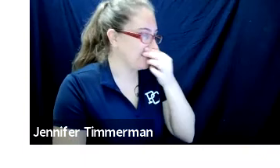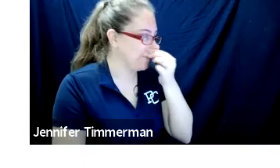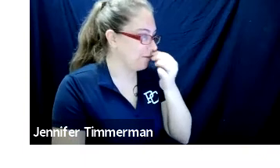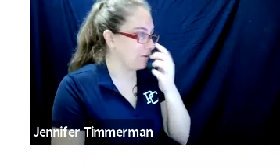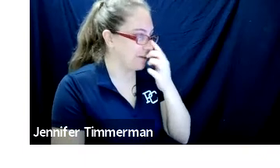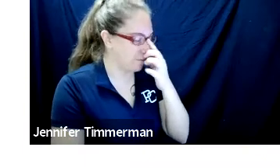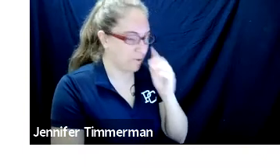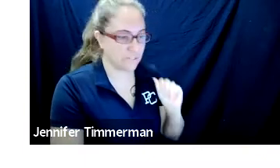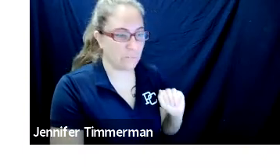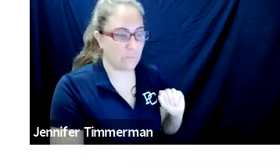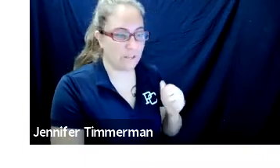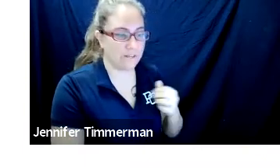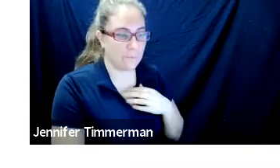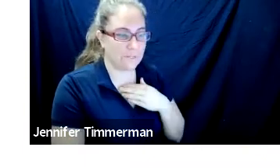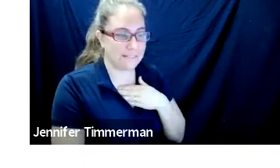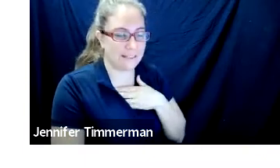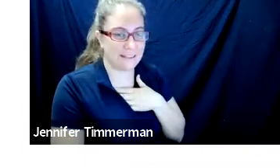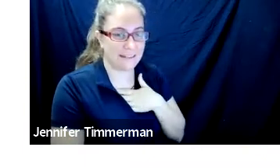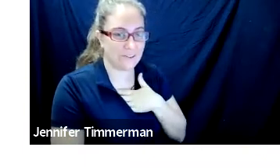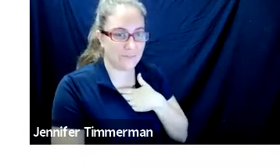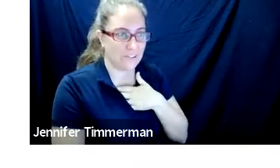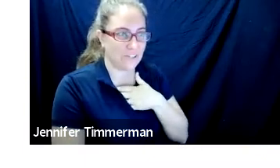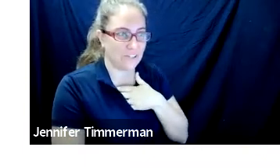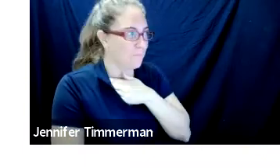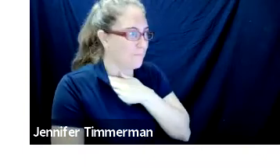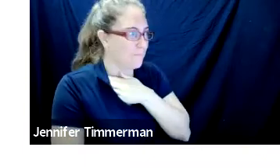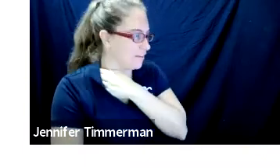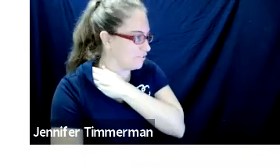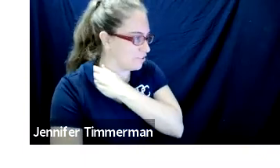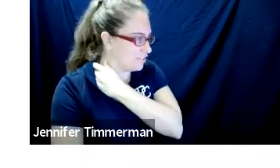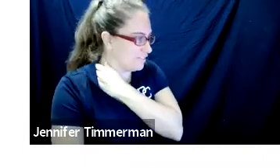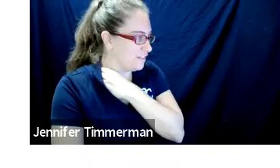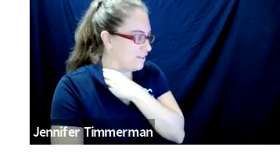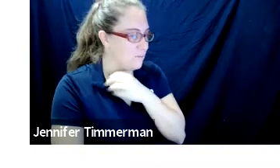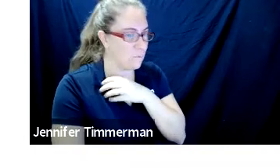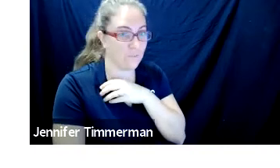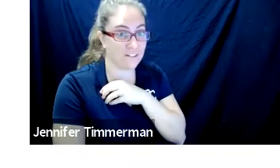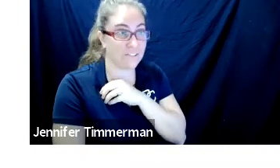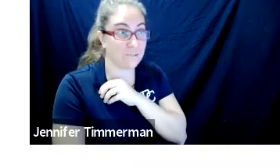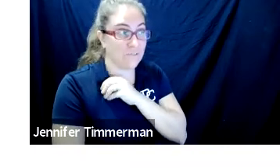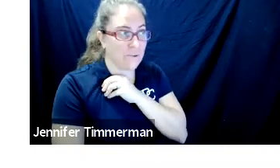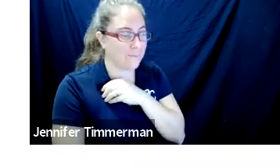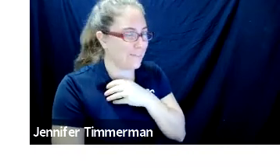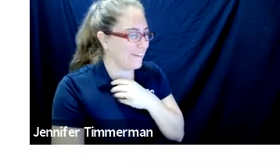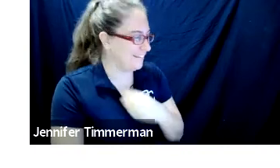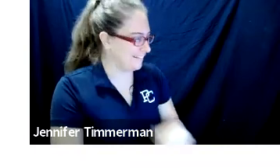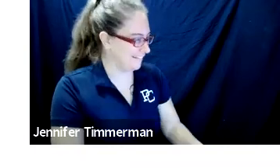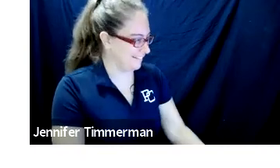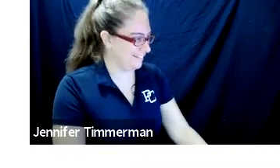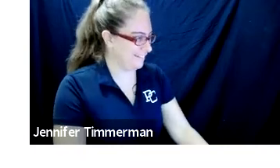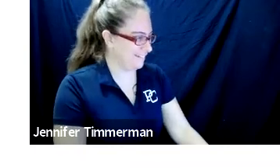Fantastic. I will give everyone just one more second here to finish up their introductions. We'll move on to some new